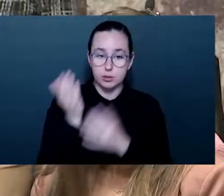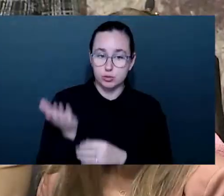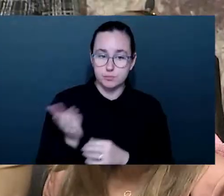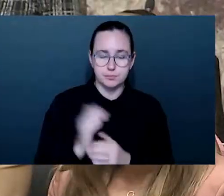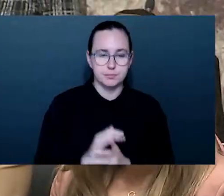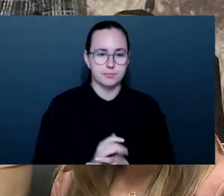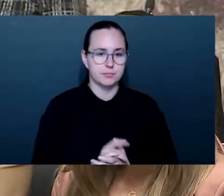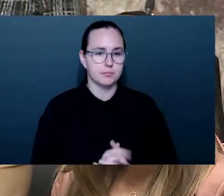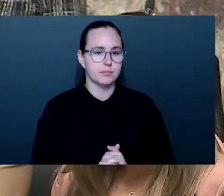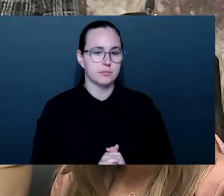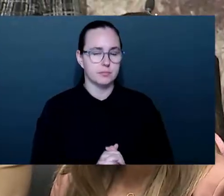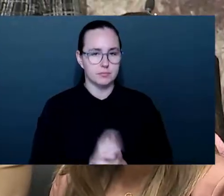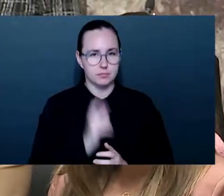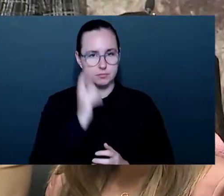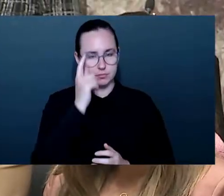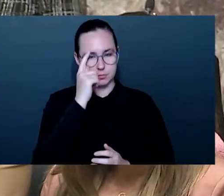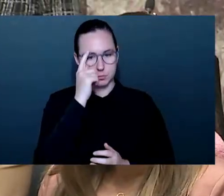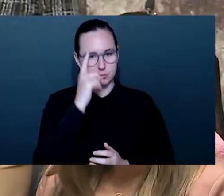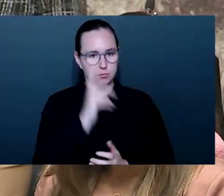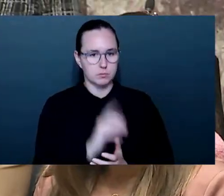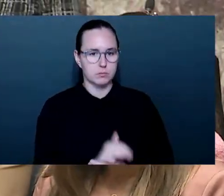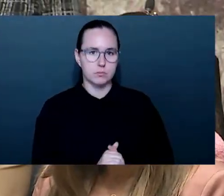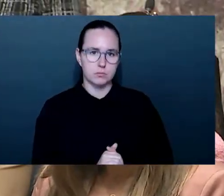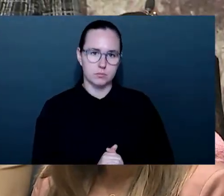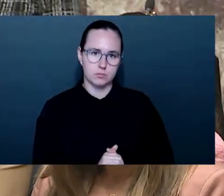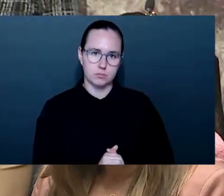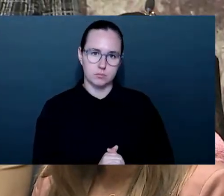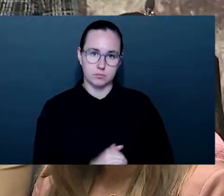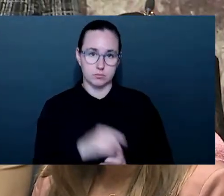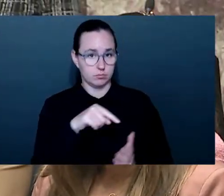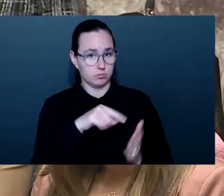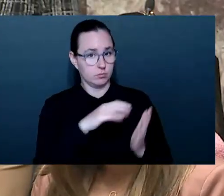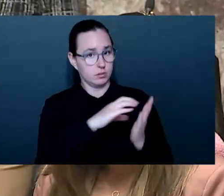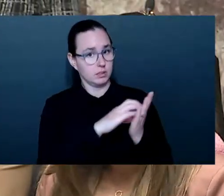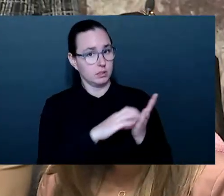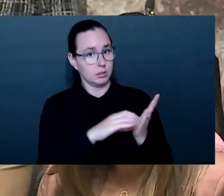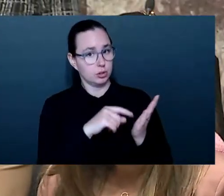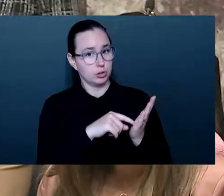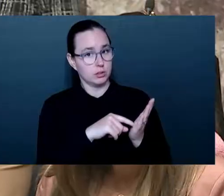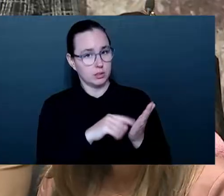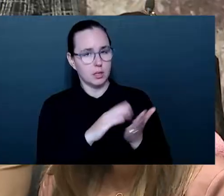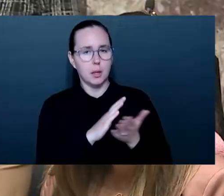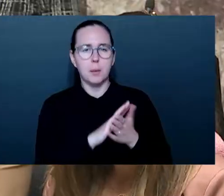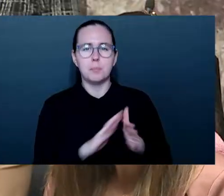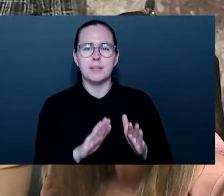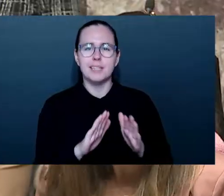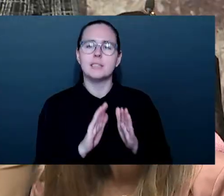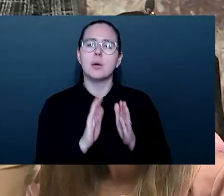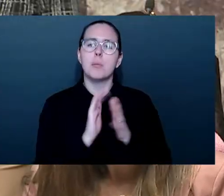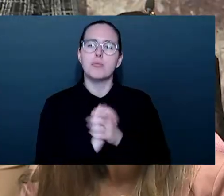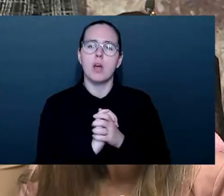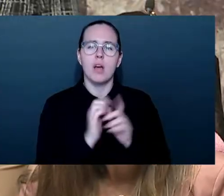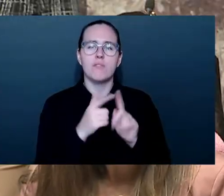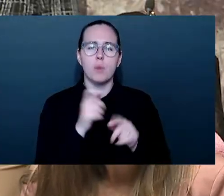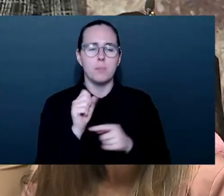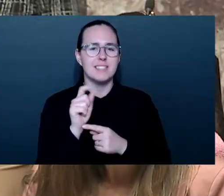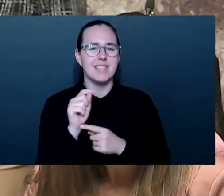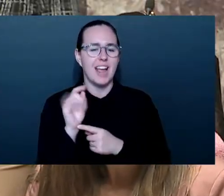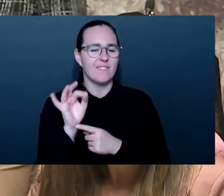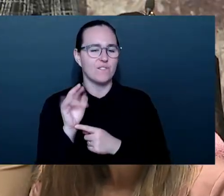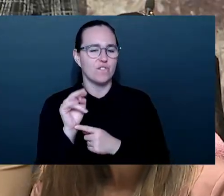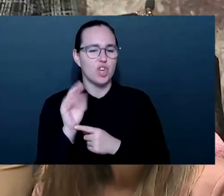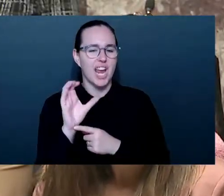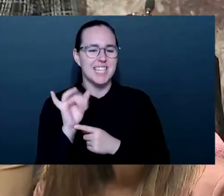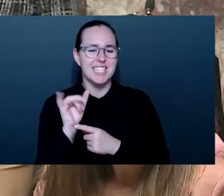This is the peace prayer of St. Francis, and I found this in my mother's wallet when I was cleaning it out after